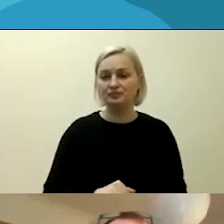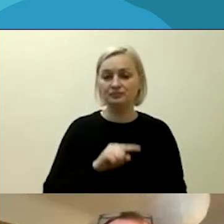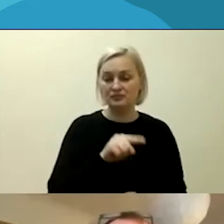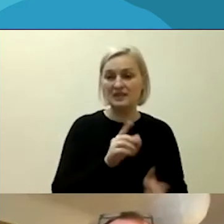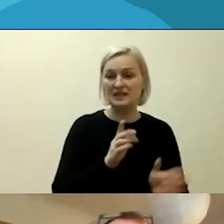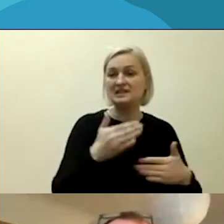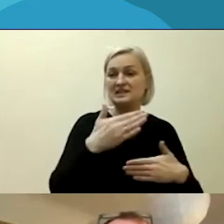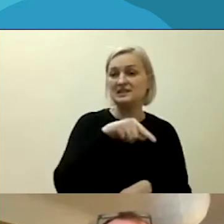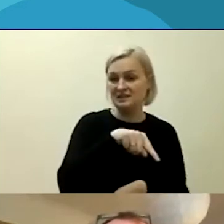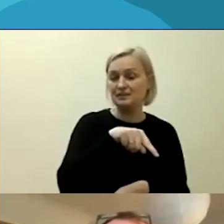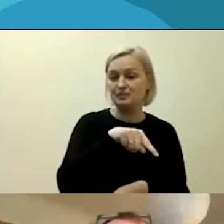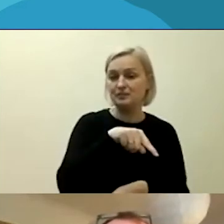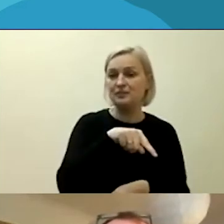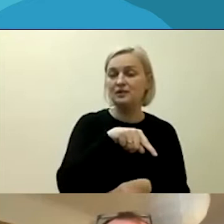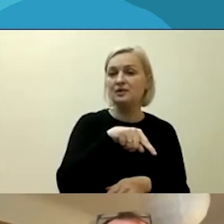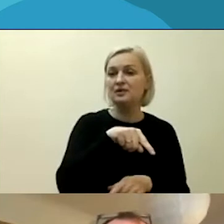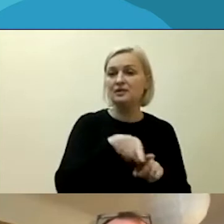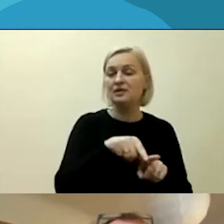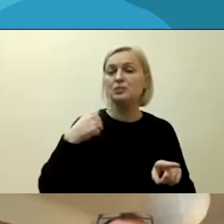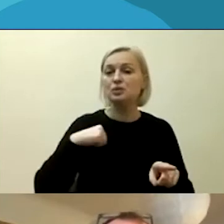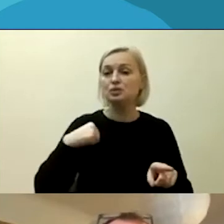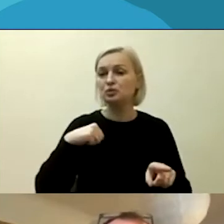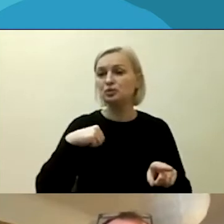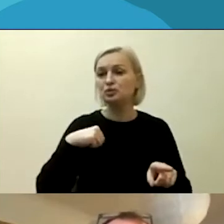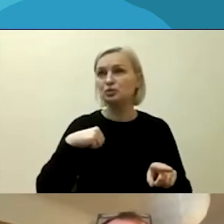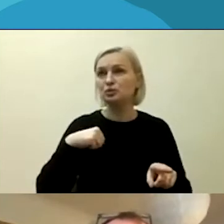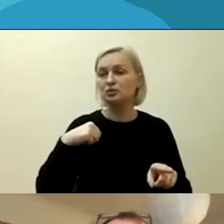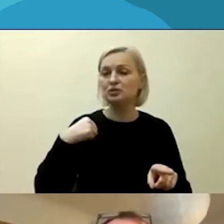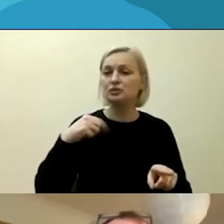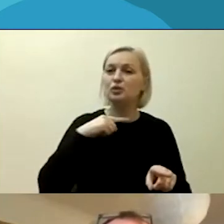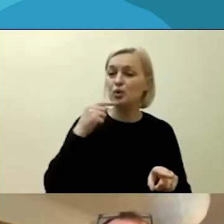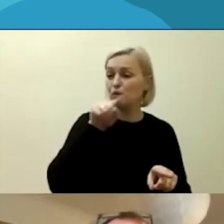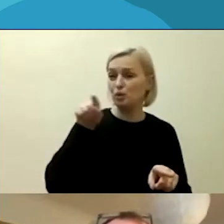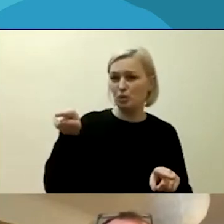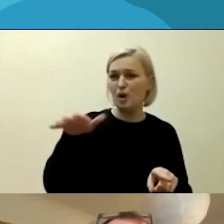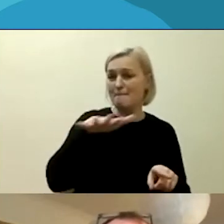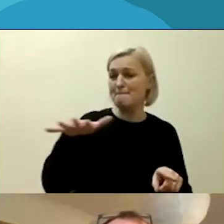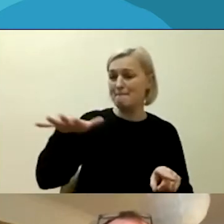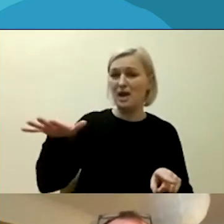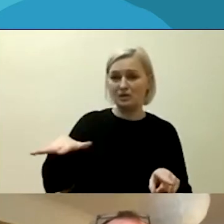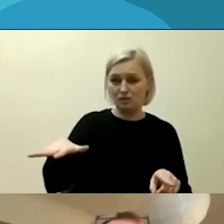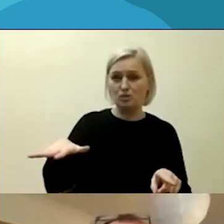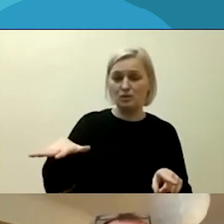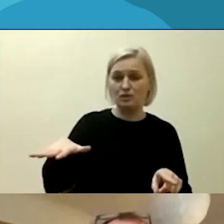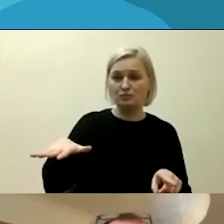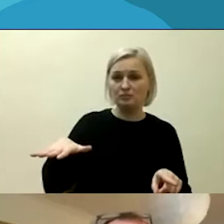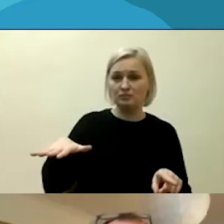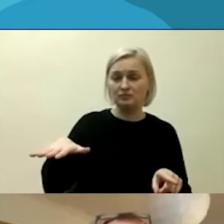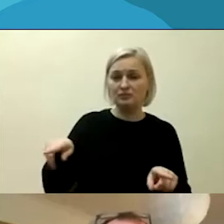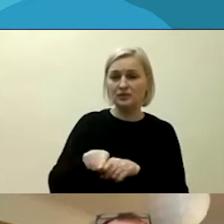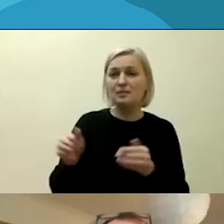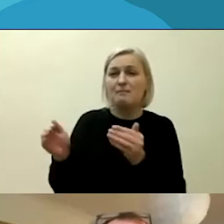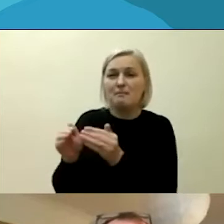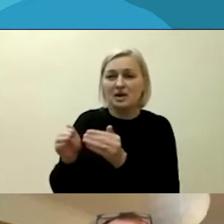about a cultural shift in Irish institutions, including in Irish institutions and in wider society. And we believe that we've been